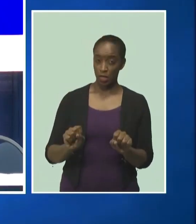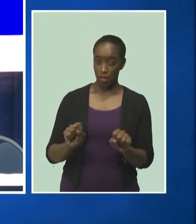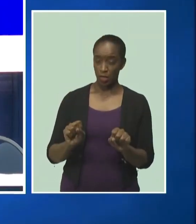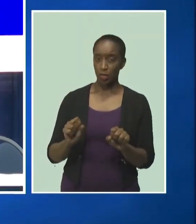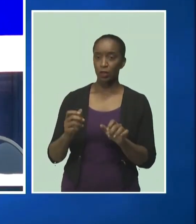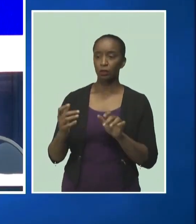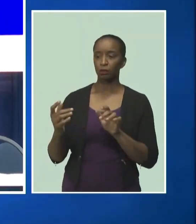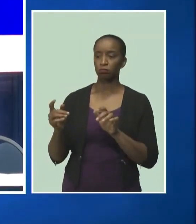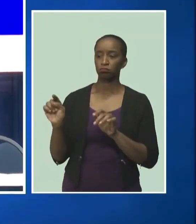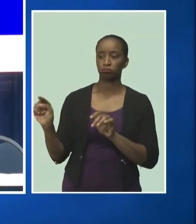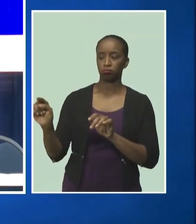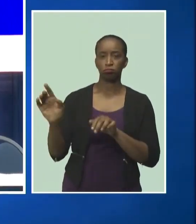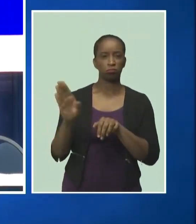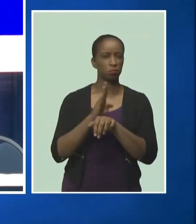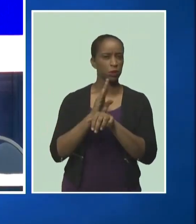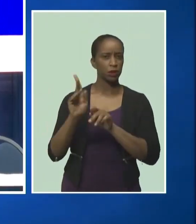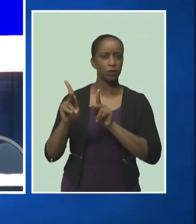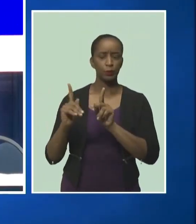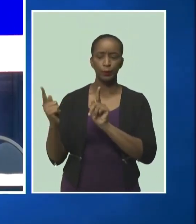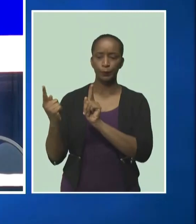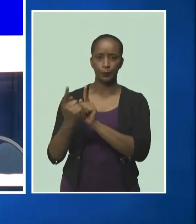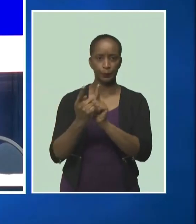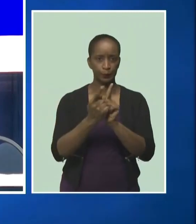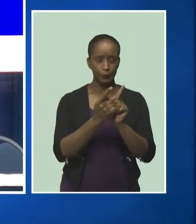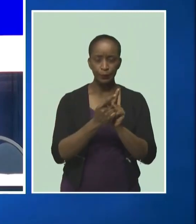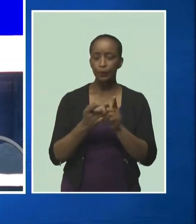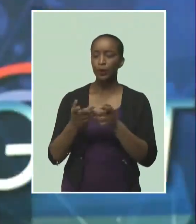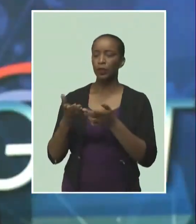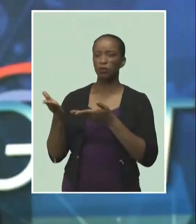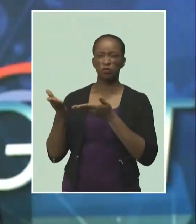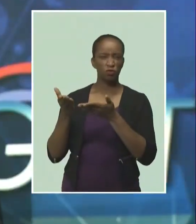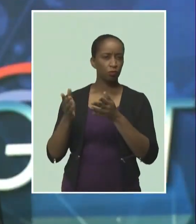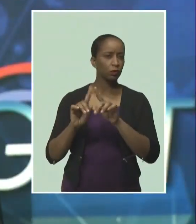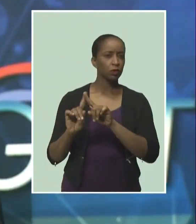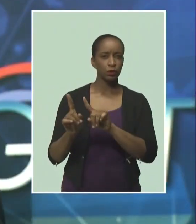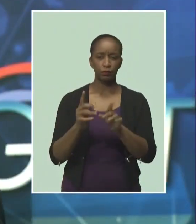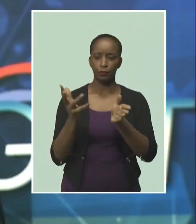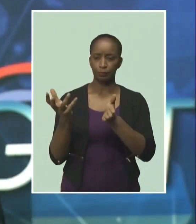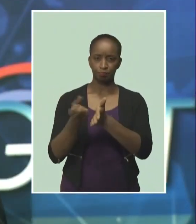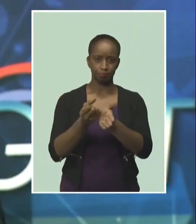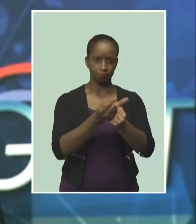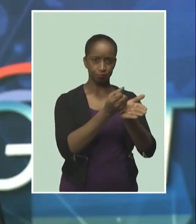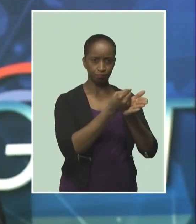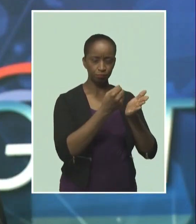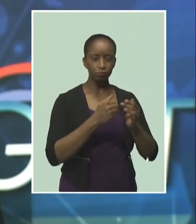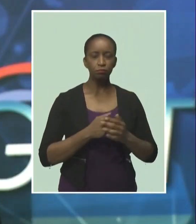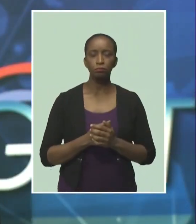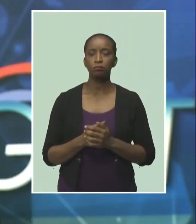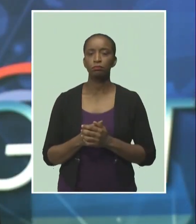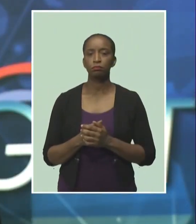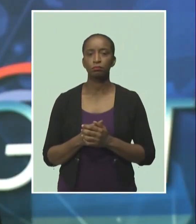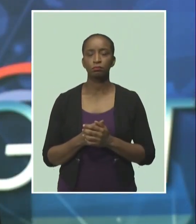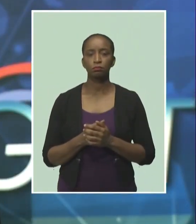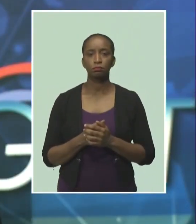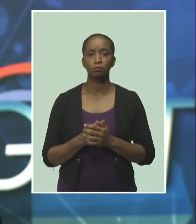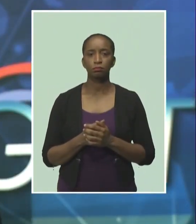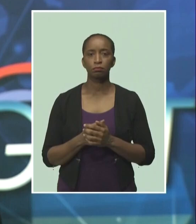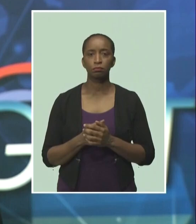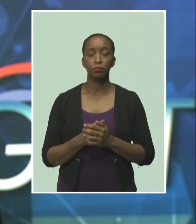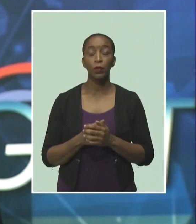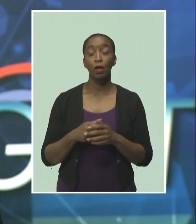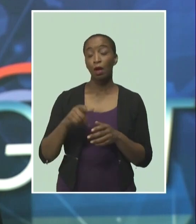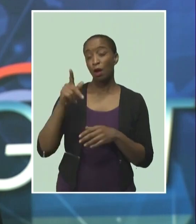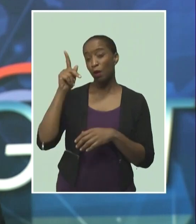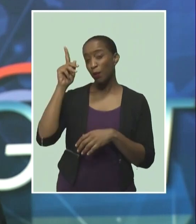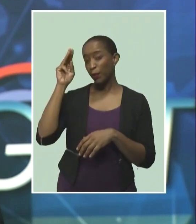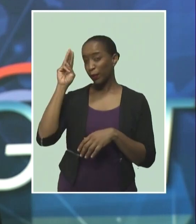services. Trevor Thorpe, CBC News. Prime Minister Mia Amor Motley has expressed renewed